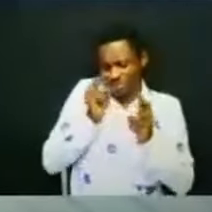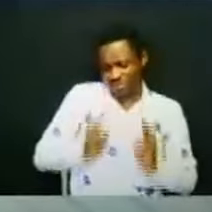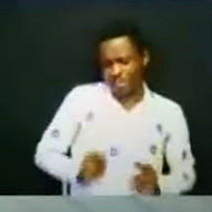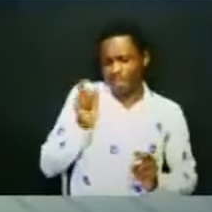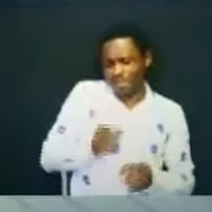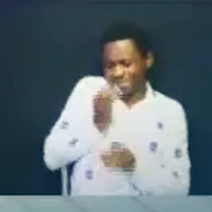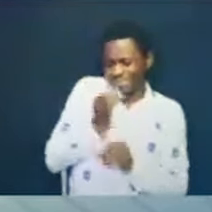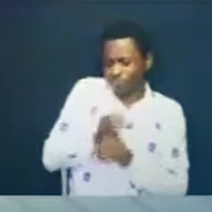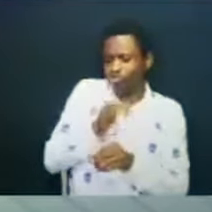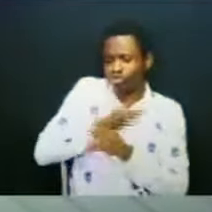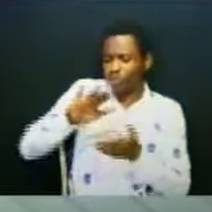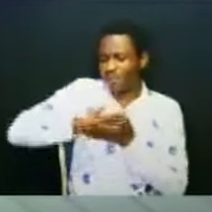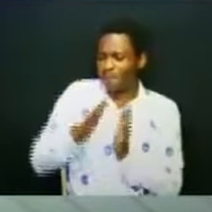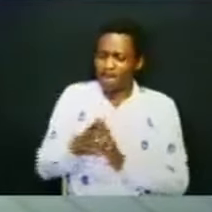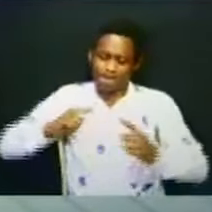always caused.